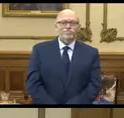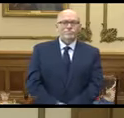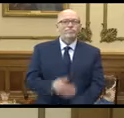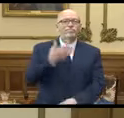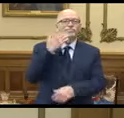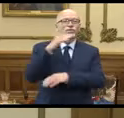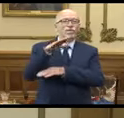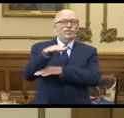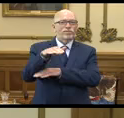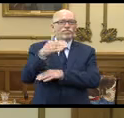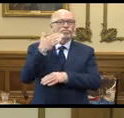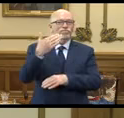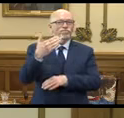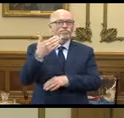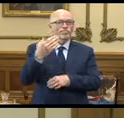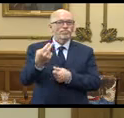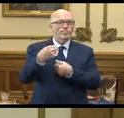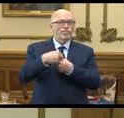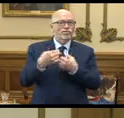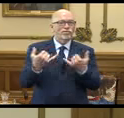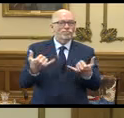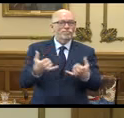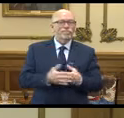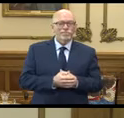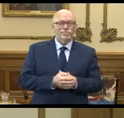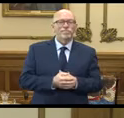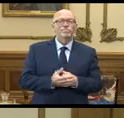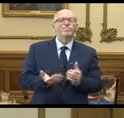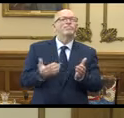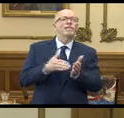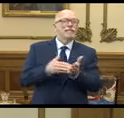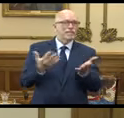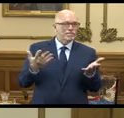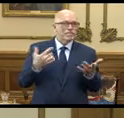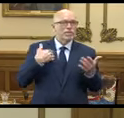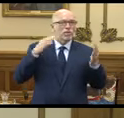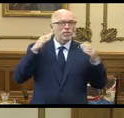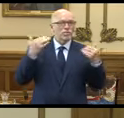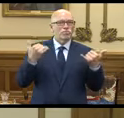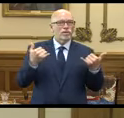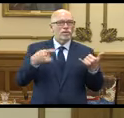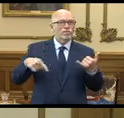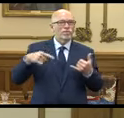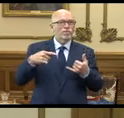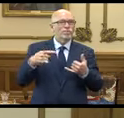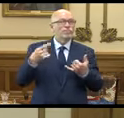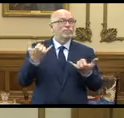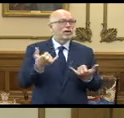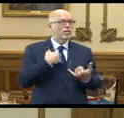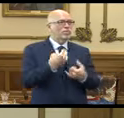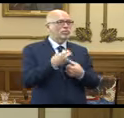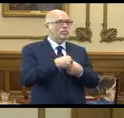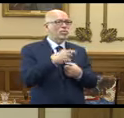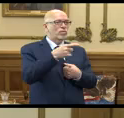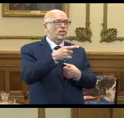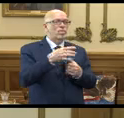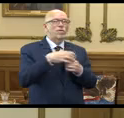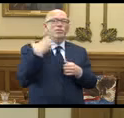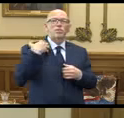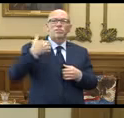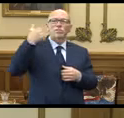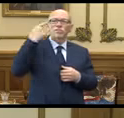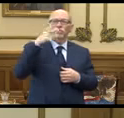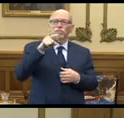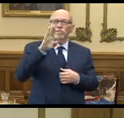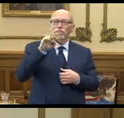Good afternoon. Thank you for joining us. Again, I hope. Today we're joined by the Commissioner of the BMV, the